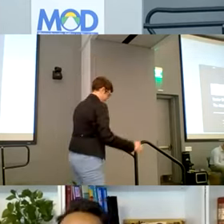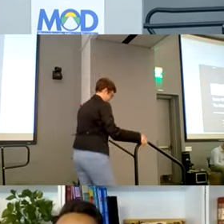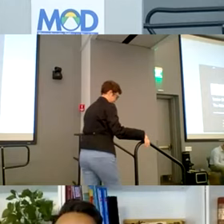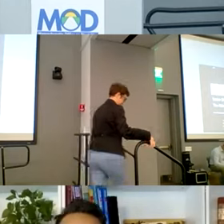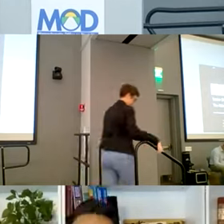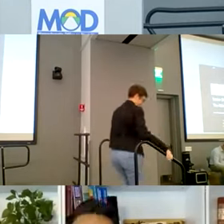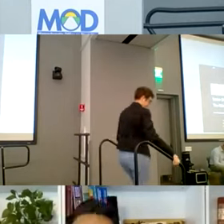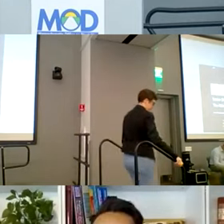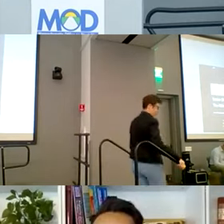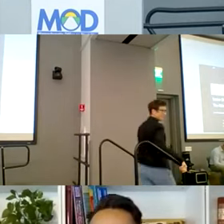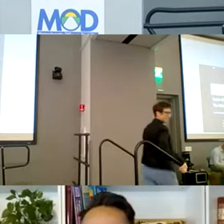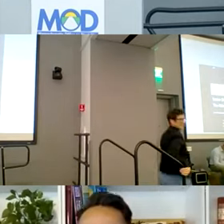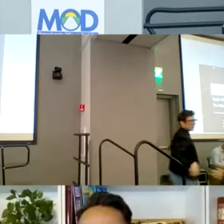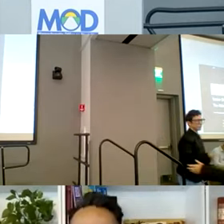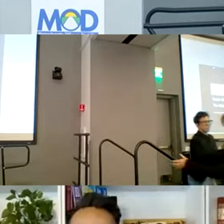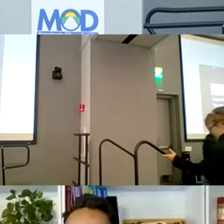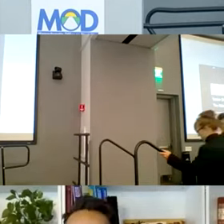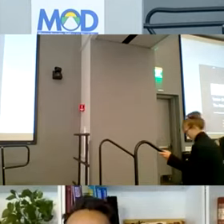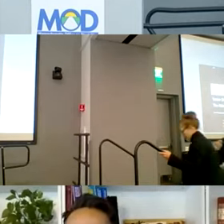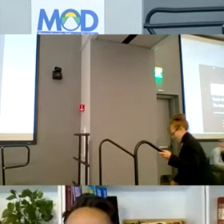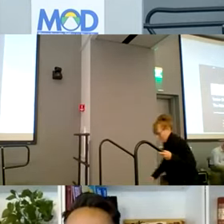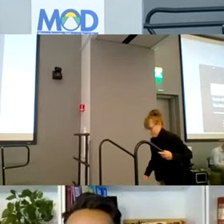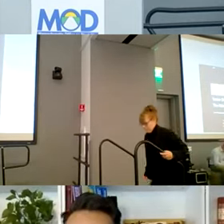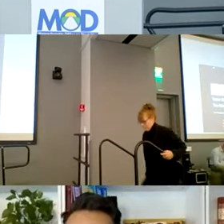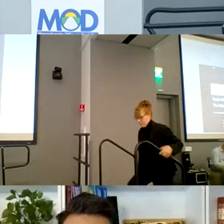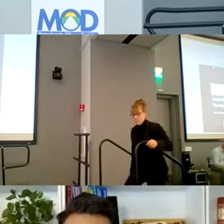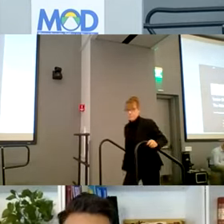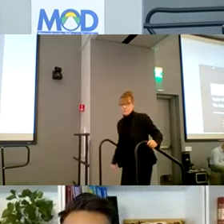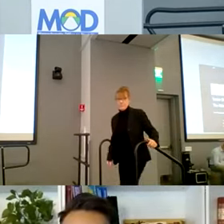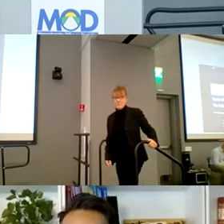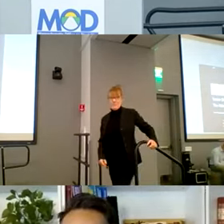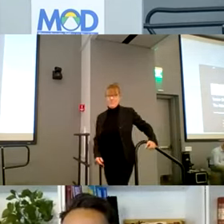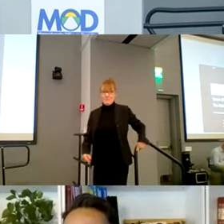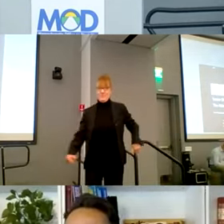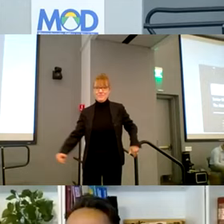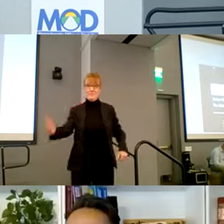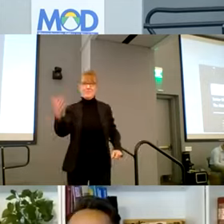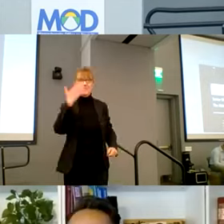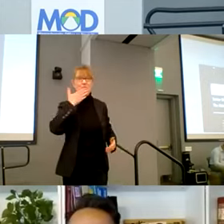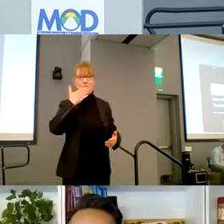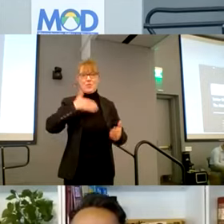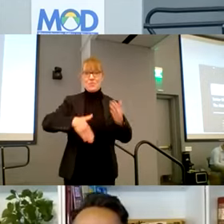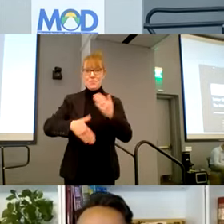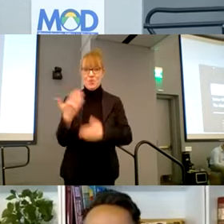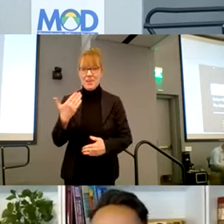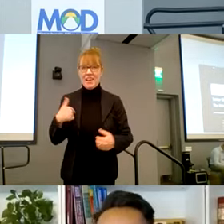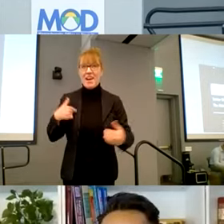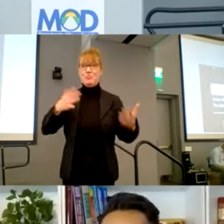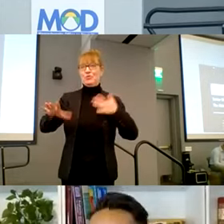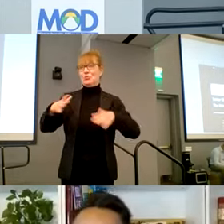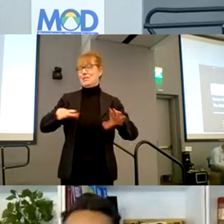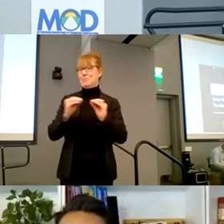Good morning. Thank you for having me, calling from the comfort of my home in Kansas City. So I'm dressed a little more casually, as you can see.